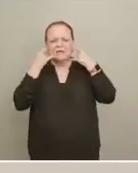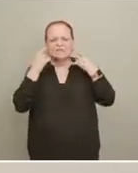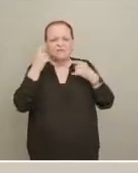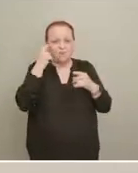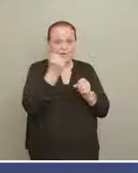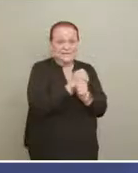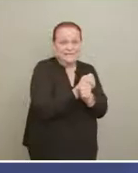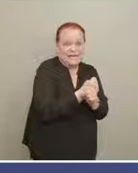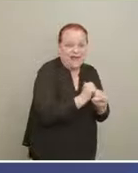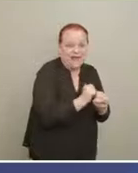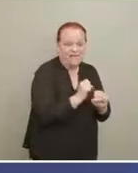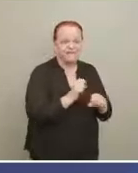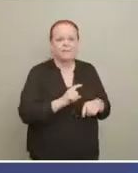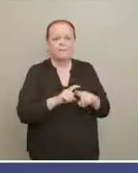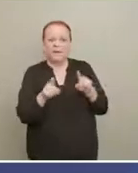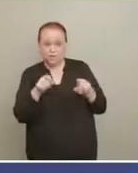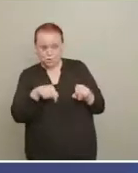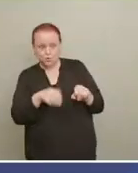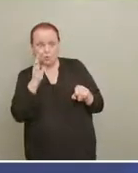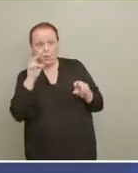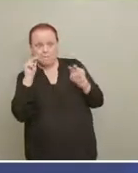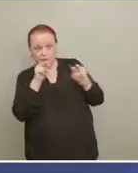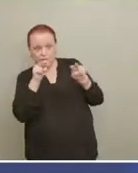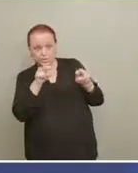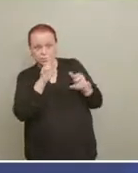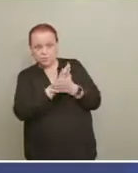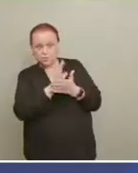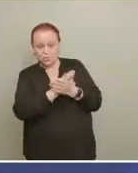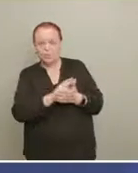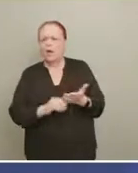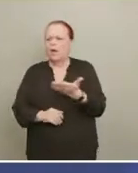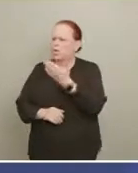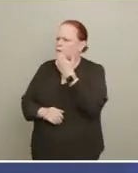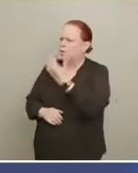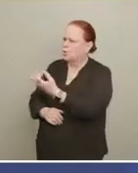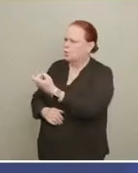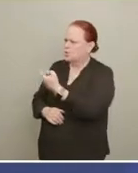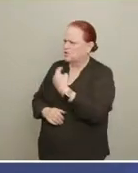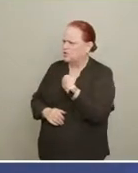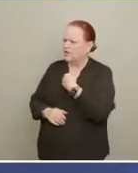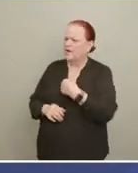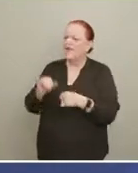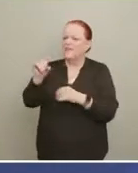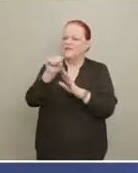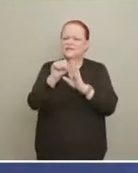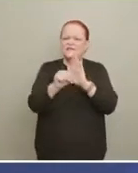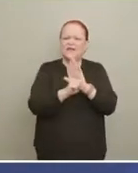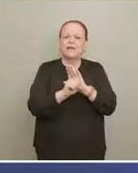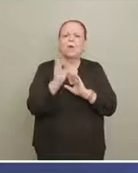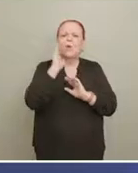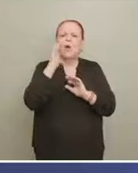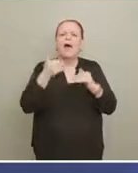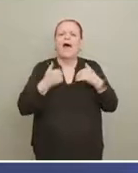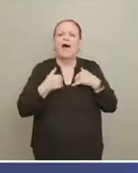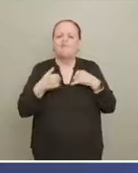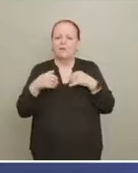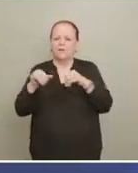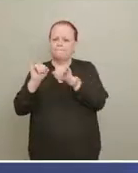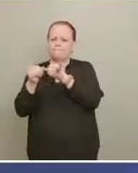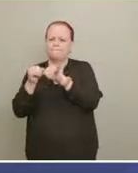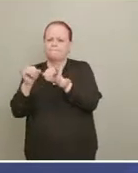monitoring? Yes, ma'am. That's a great question. I think I alluded to the state will be coming up with a metric for our